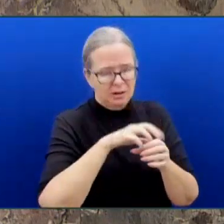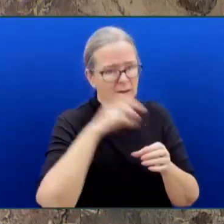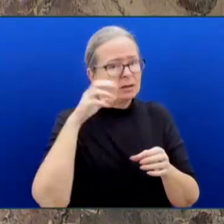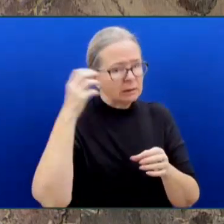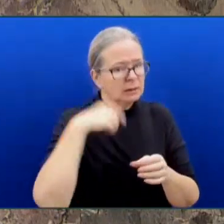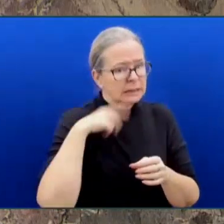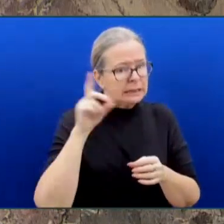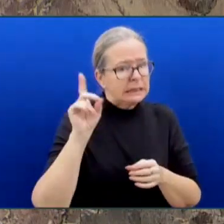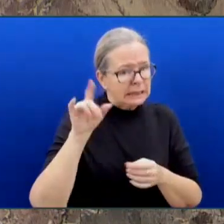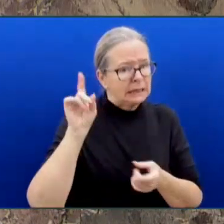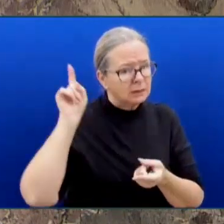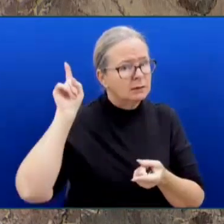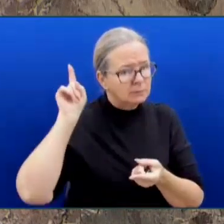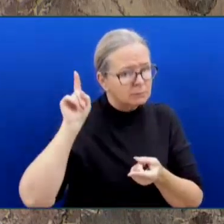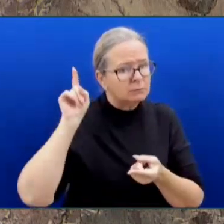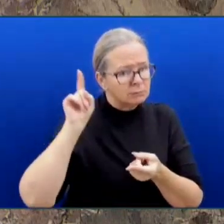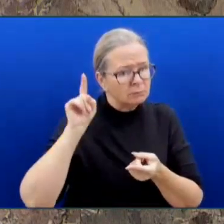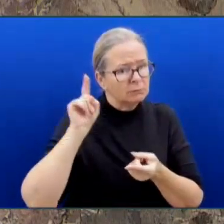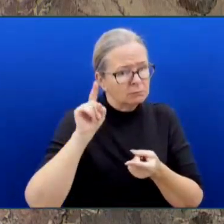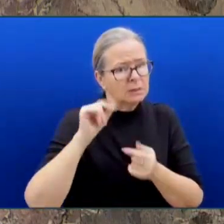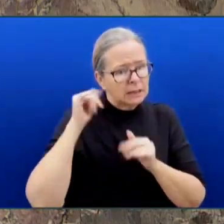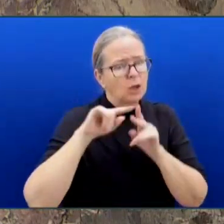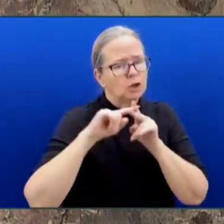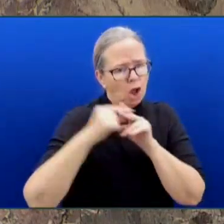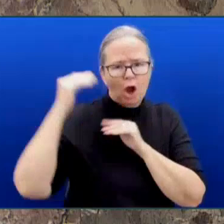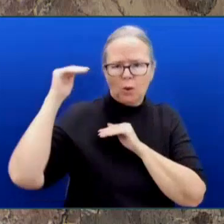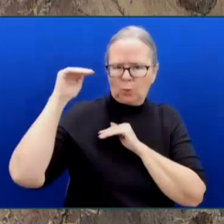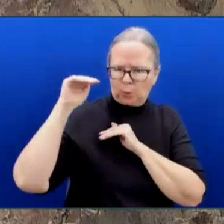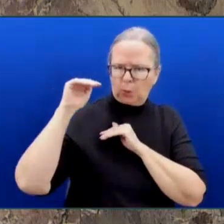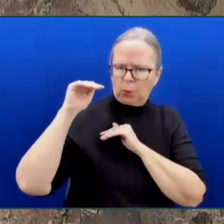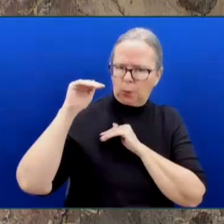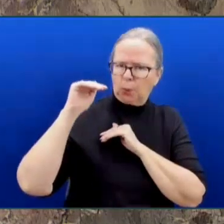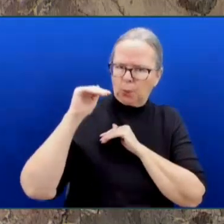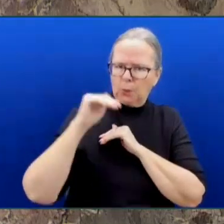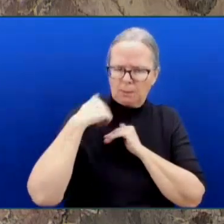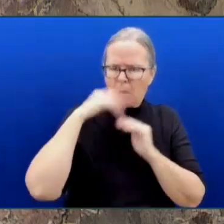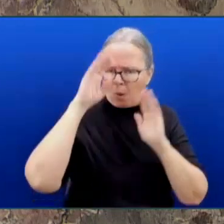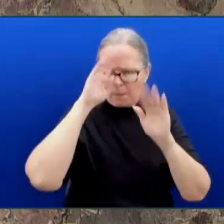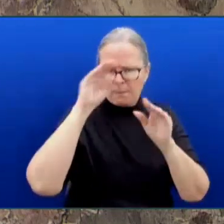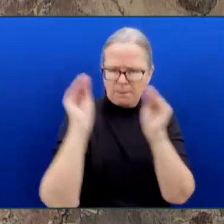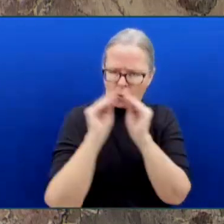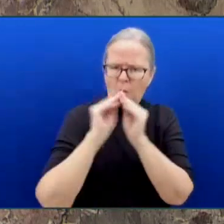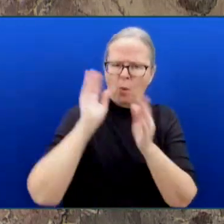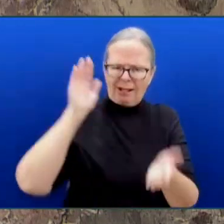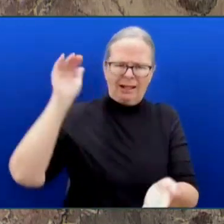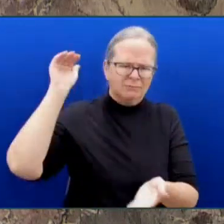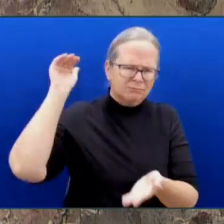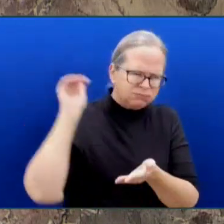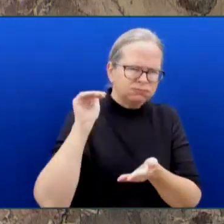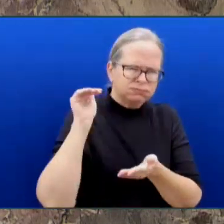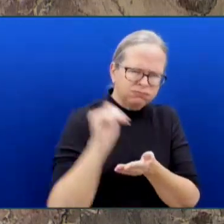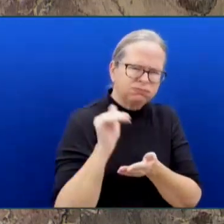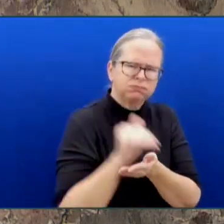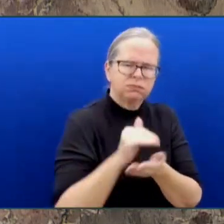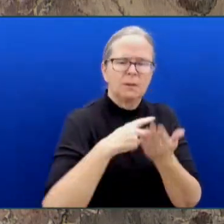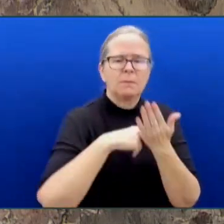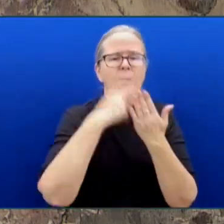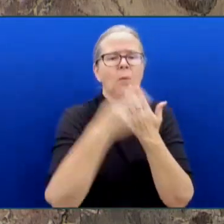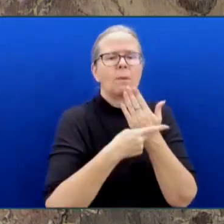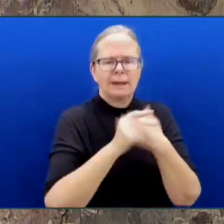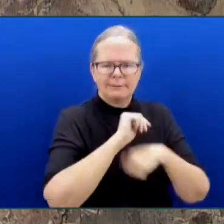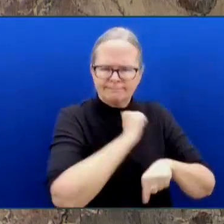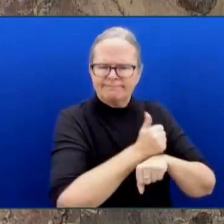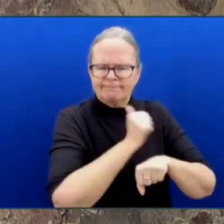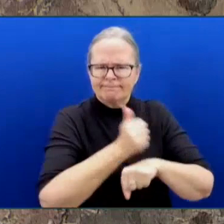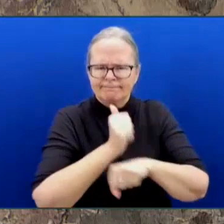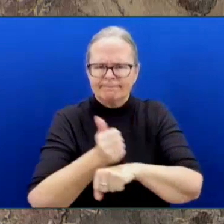the programs we put into place take root. That's what British Columbians need. And an analysis that is taken